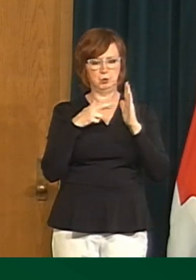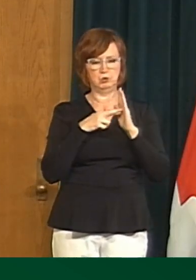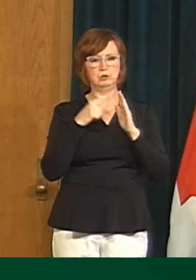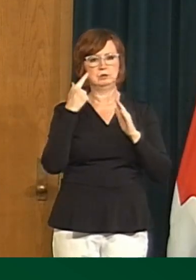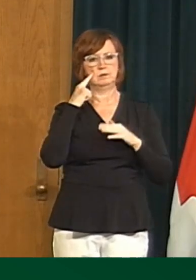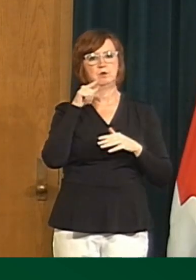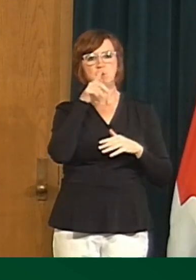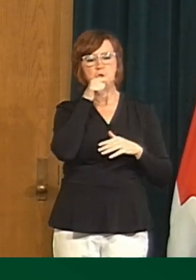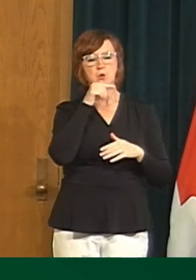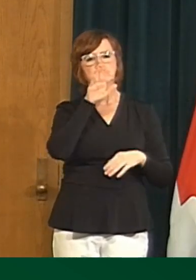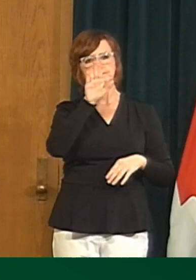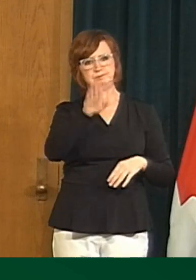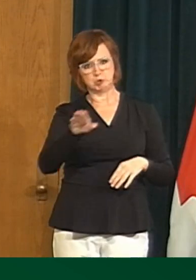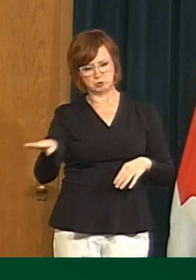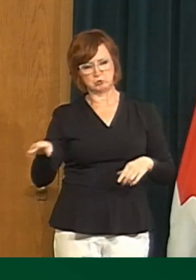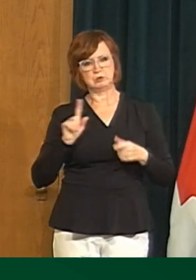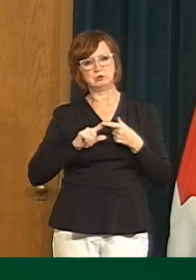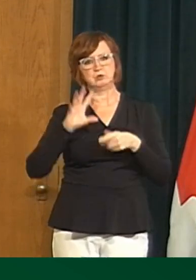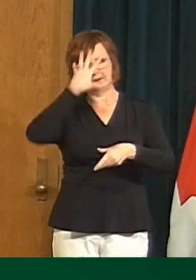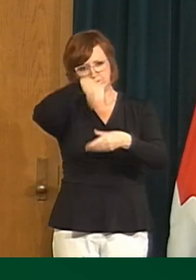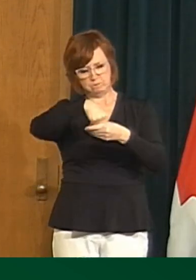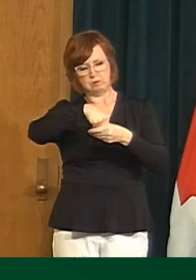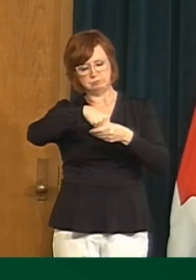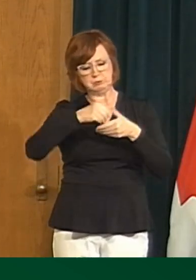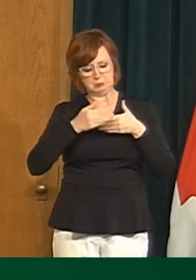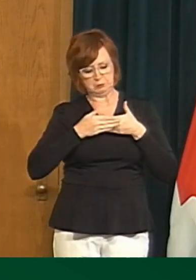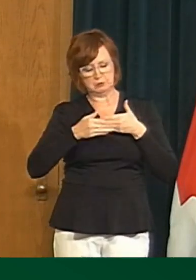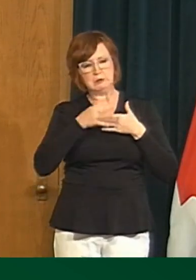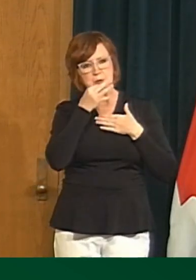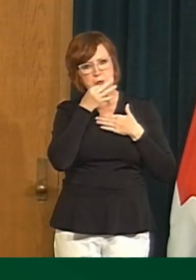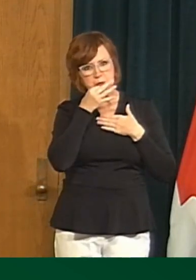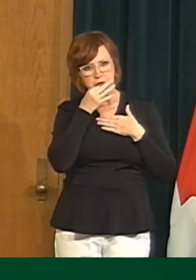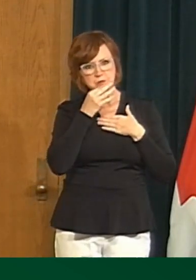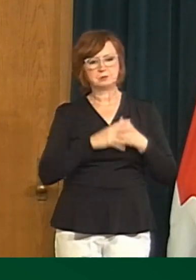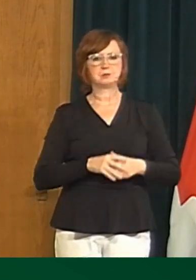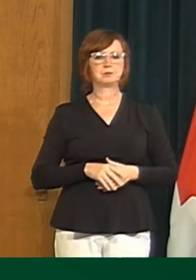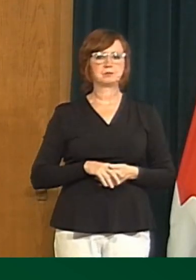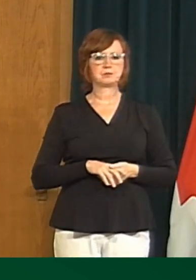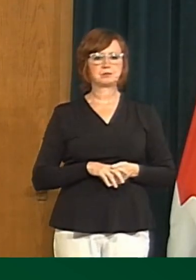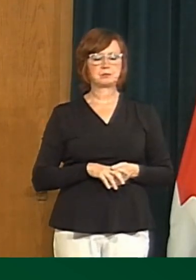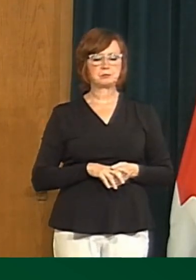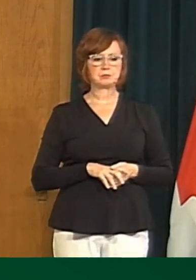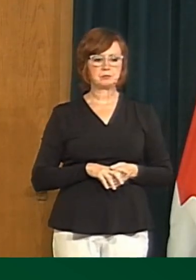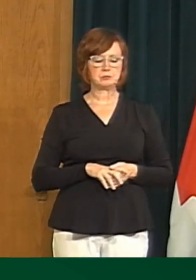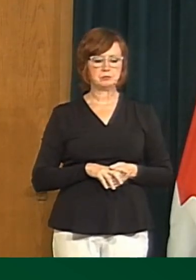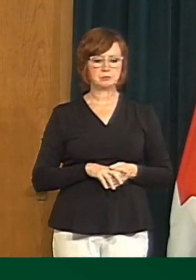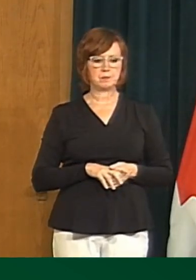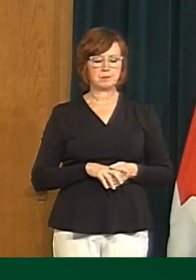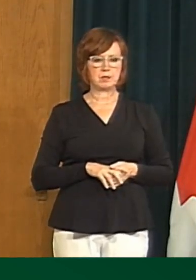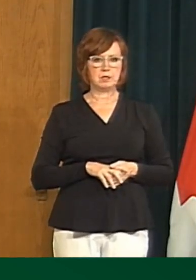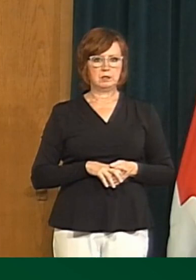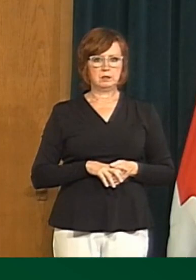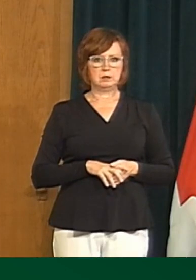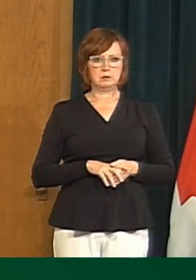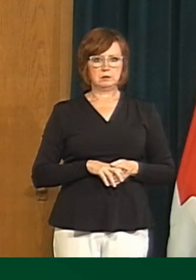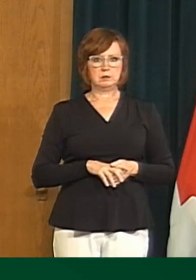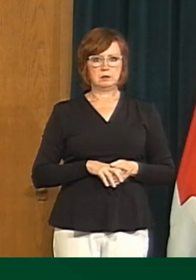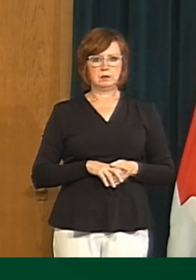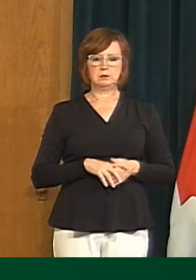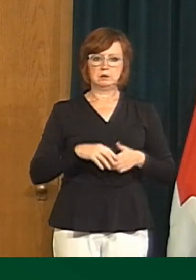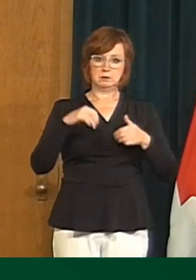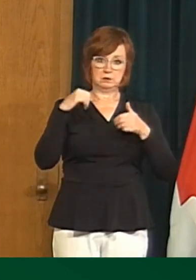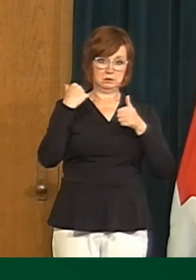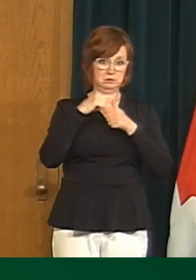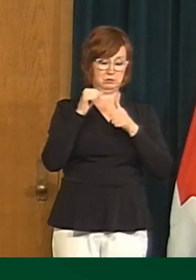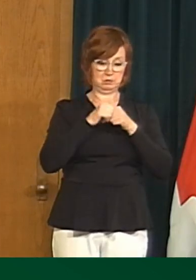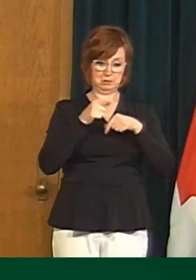partake in some of these activities. I would just go back to by far and away the largest reason that our numbers are